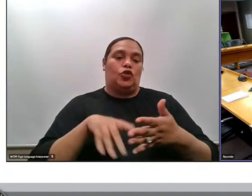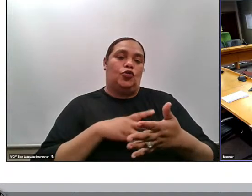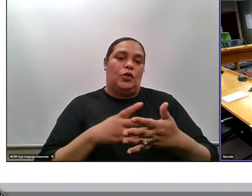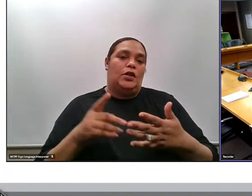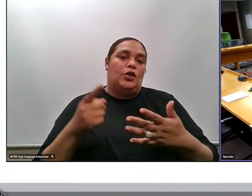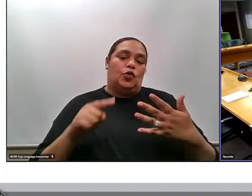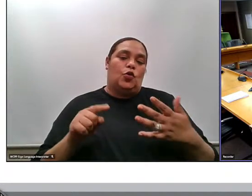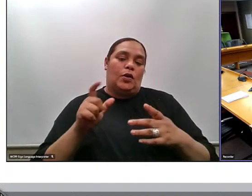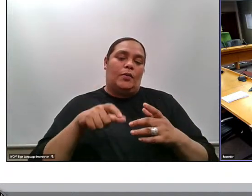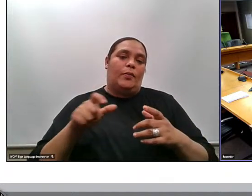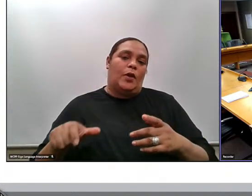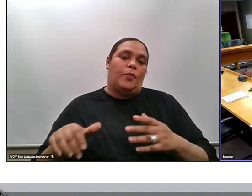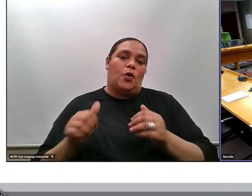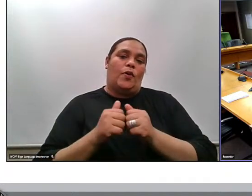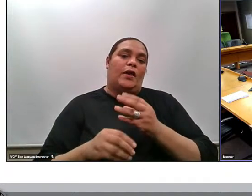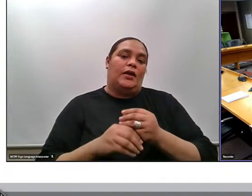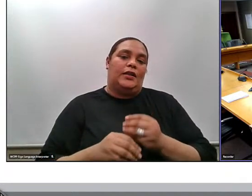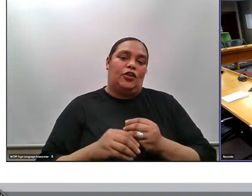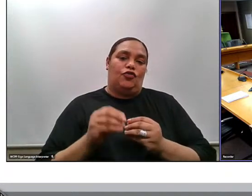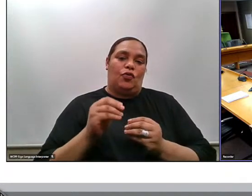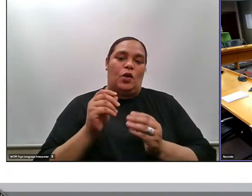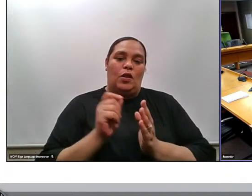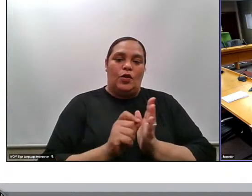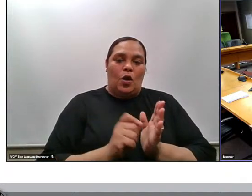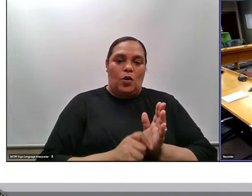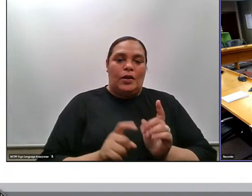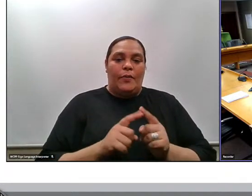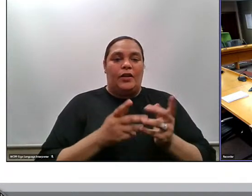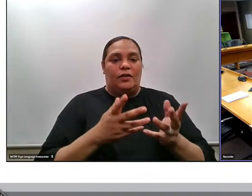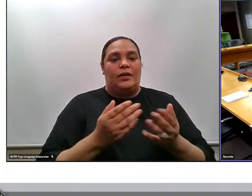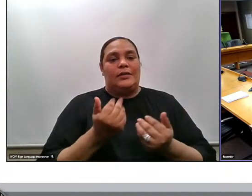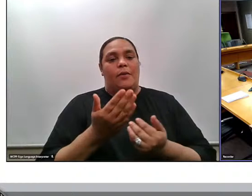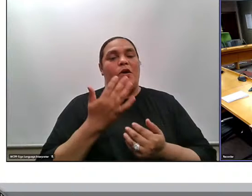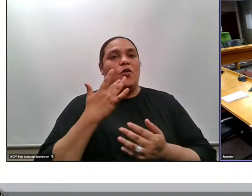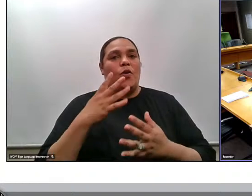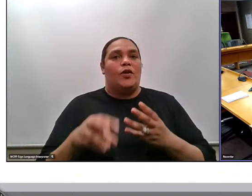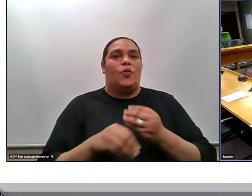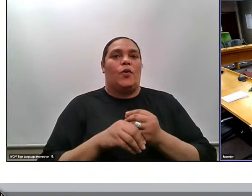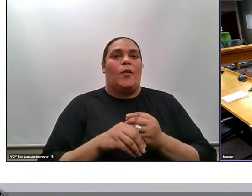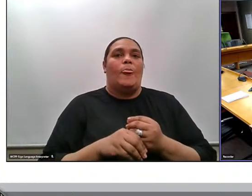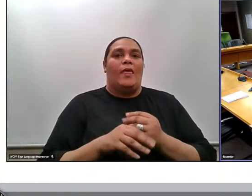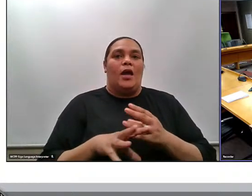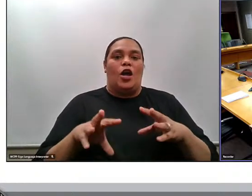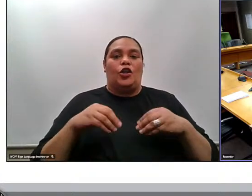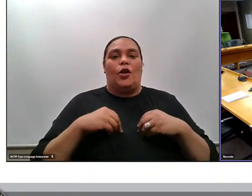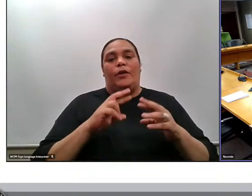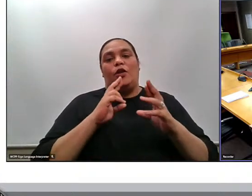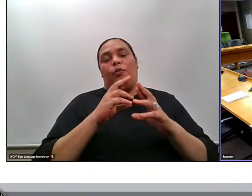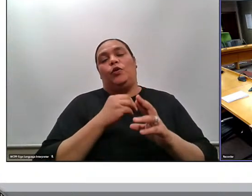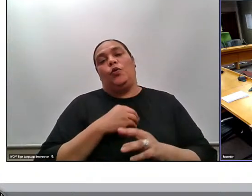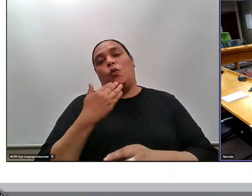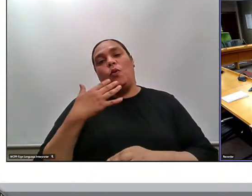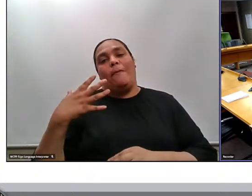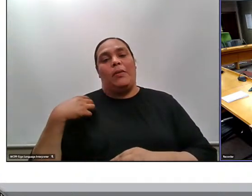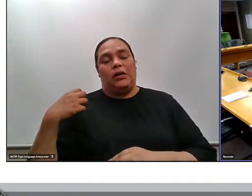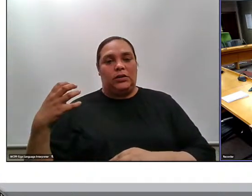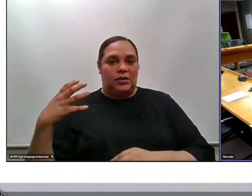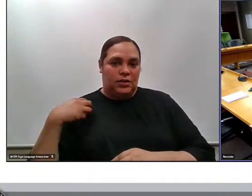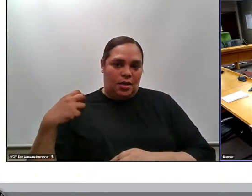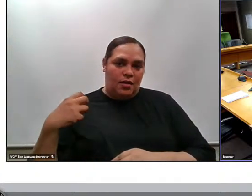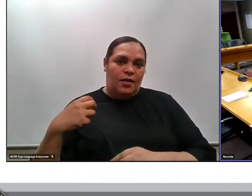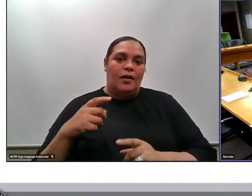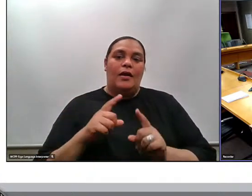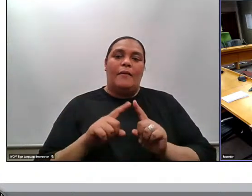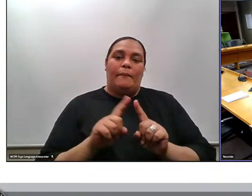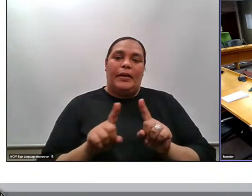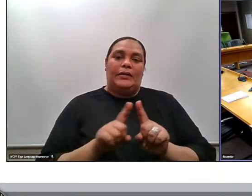score candidates with additional notes. This was submitted along with the adopted report to the minister. Also,